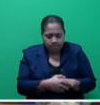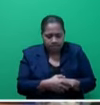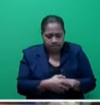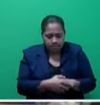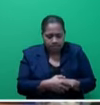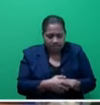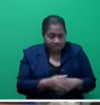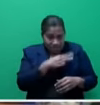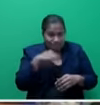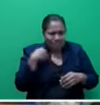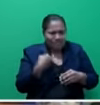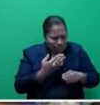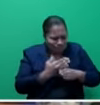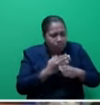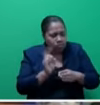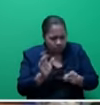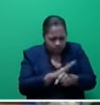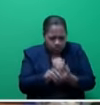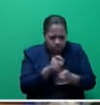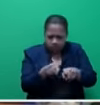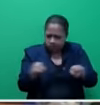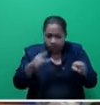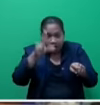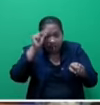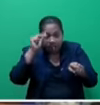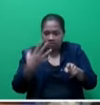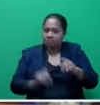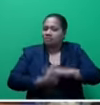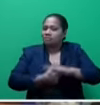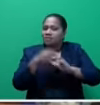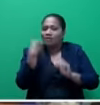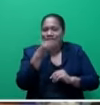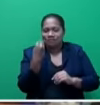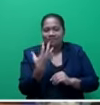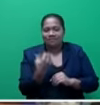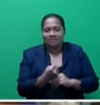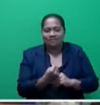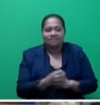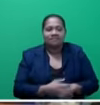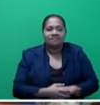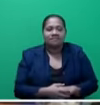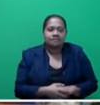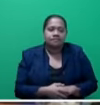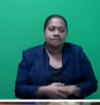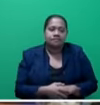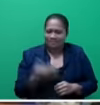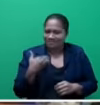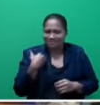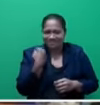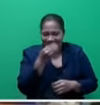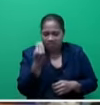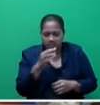Ministry to ensure that all Fijians have access to food of acceptable quality and nutritional value. To achieve this,